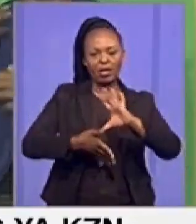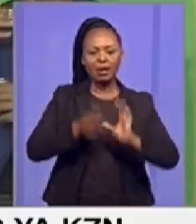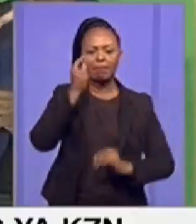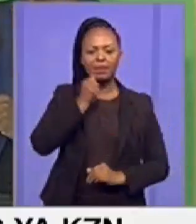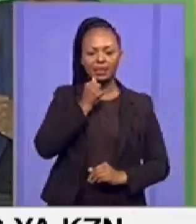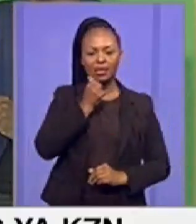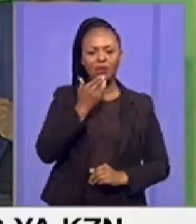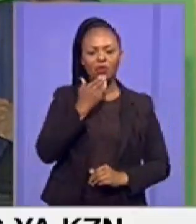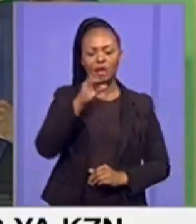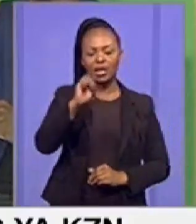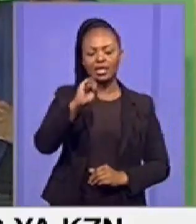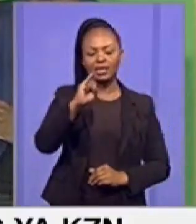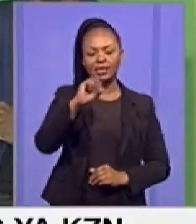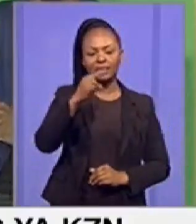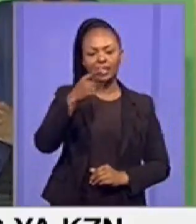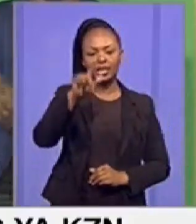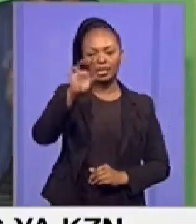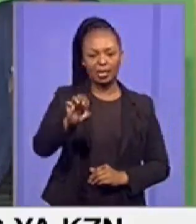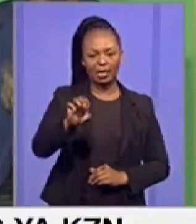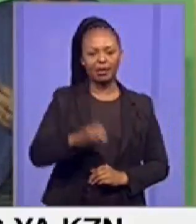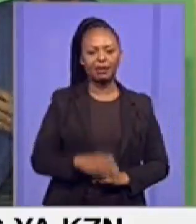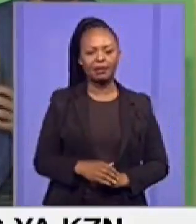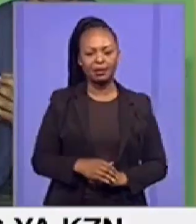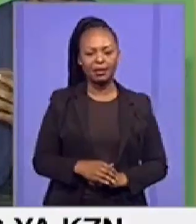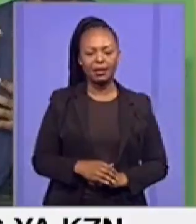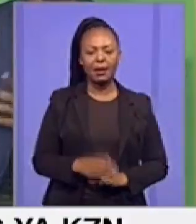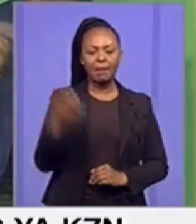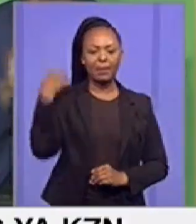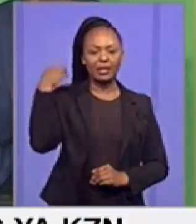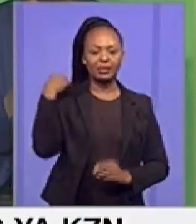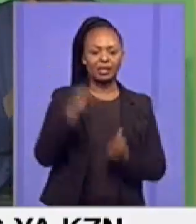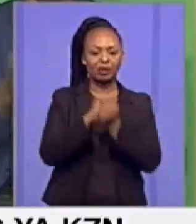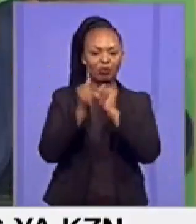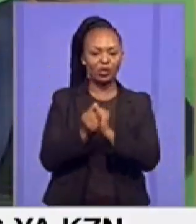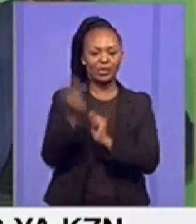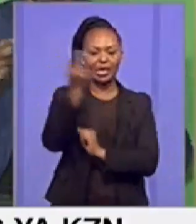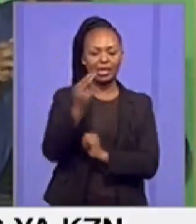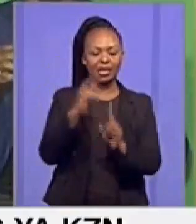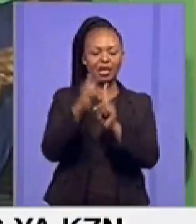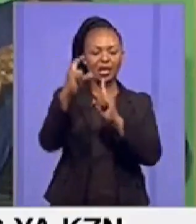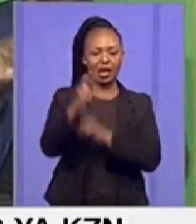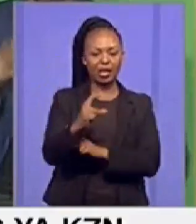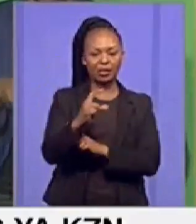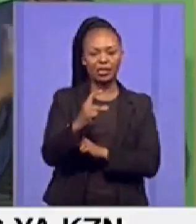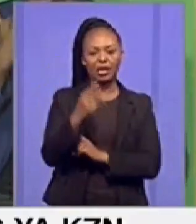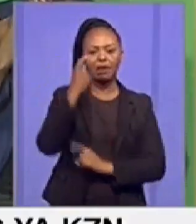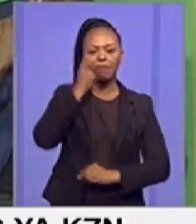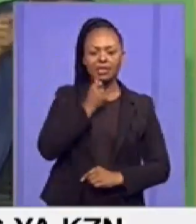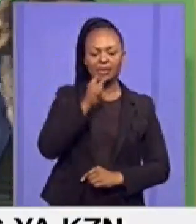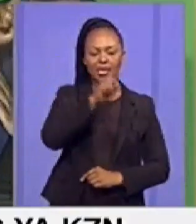Sihle Zikalala. Minister of Sports, Arts and Culture will be Mr. Zizi